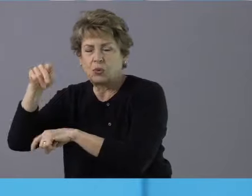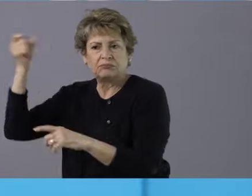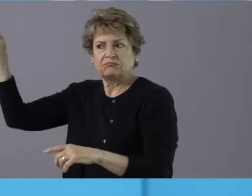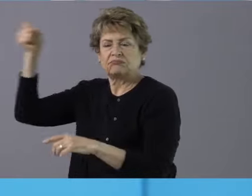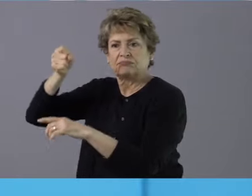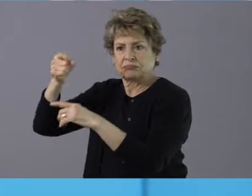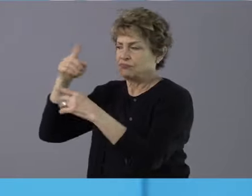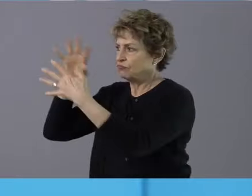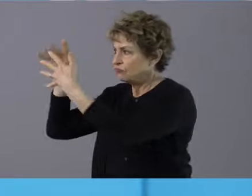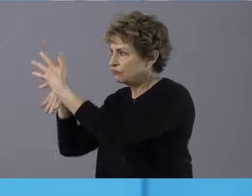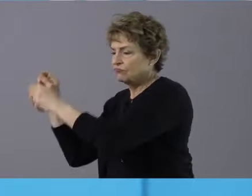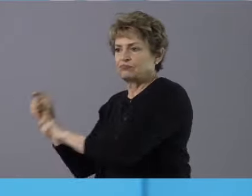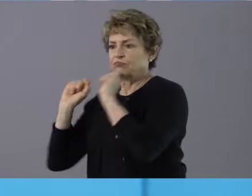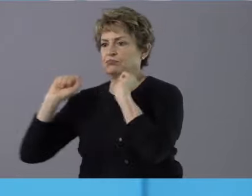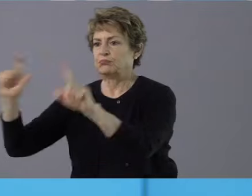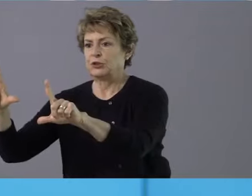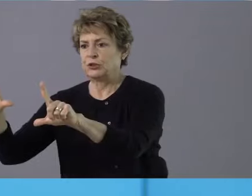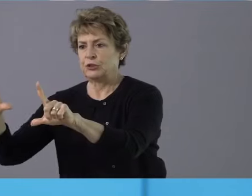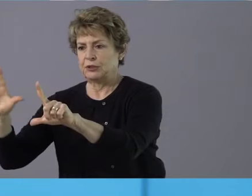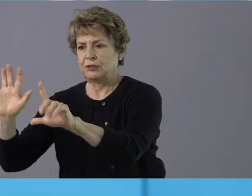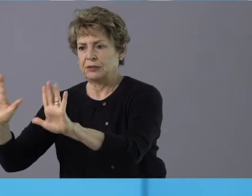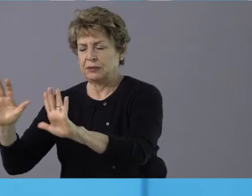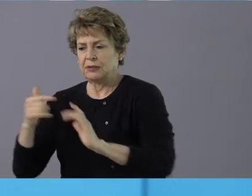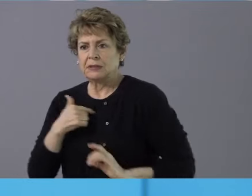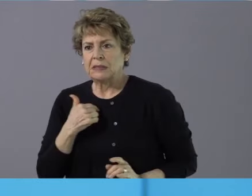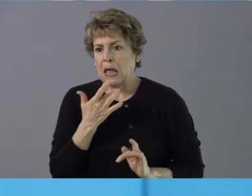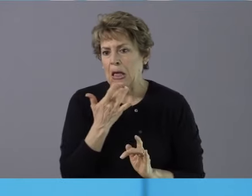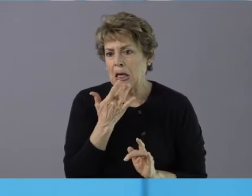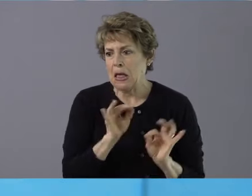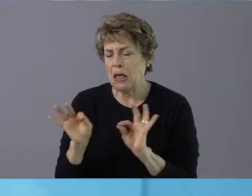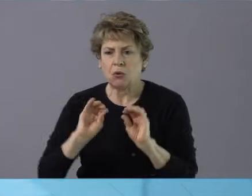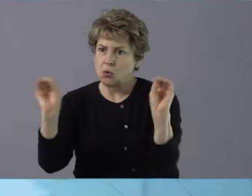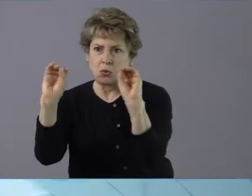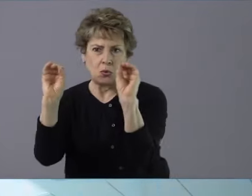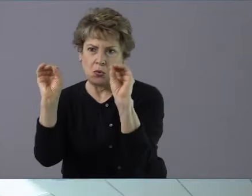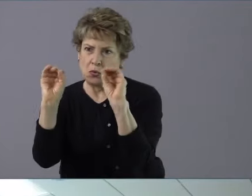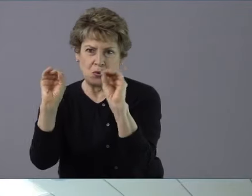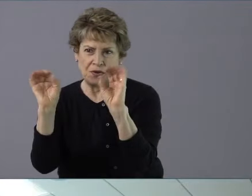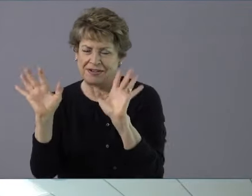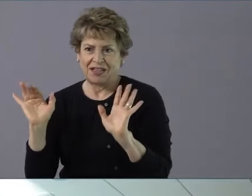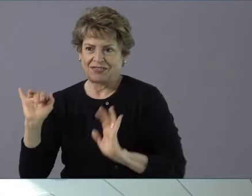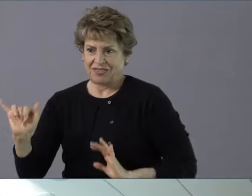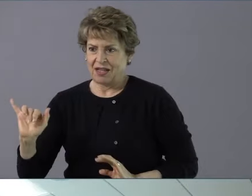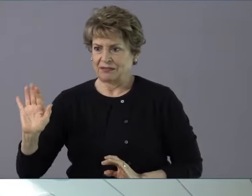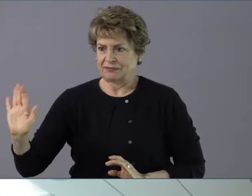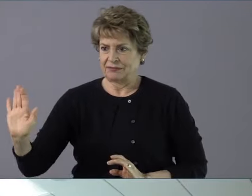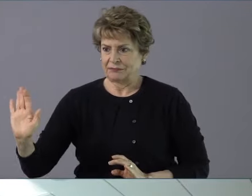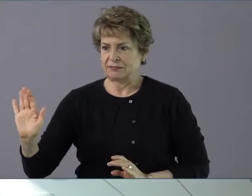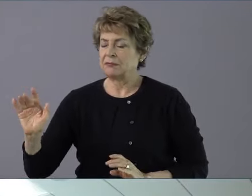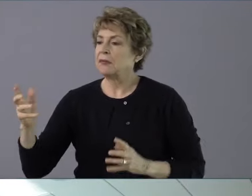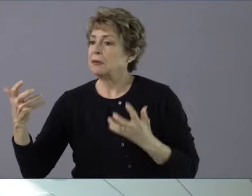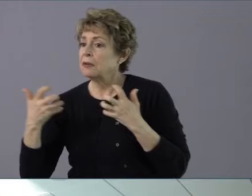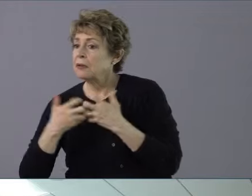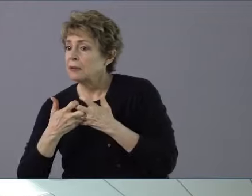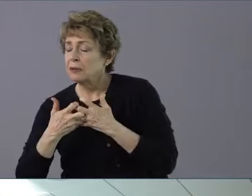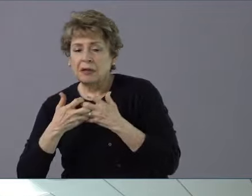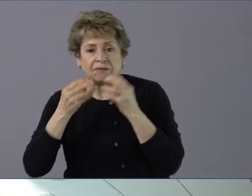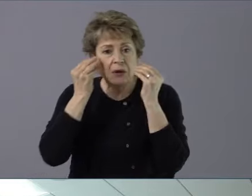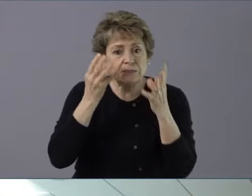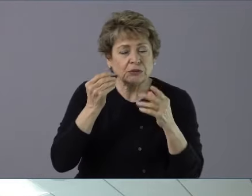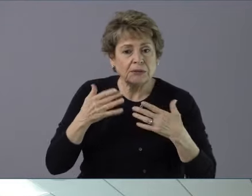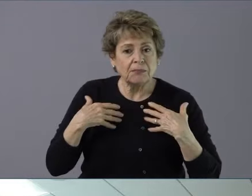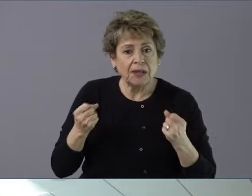own internal information is. Okay. We're going to go to Zoom next. Thank you, Nicole. We're going to go to Kathy Ritchie from KJZZ.